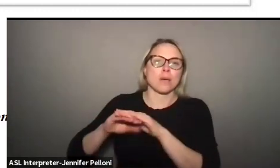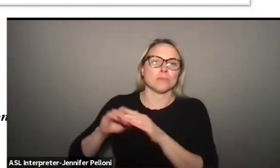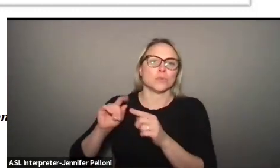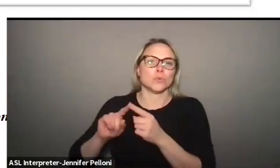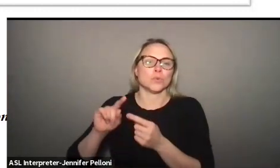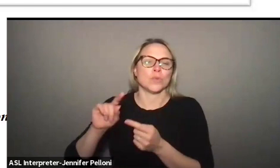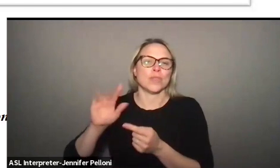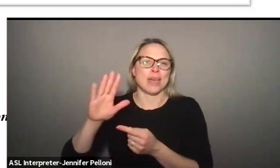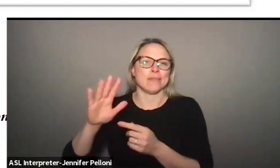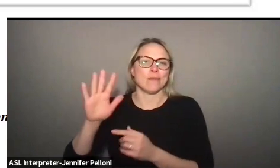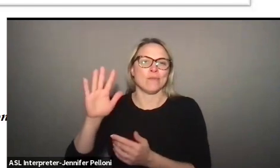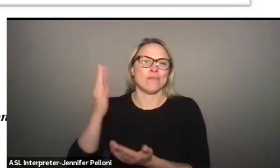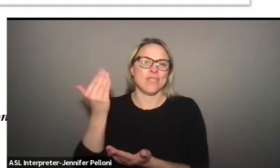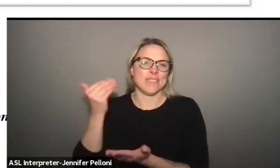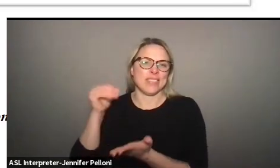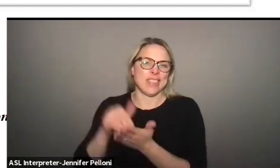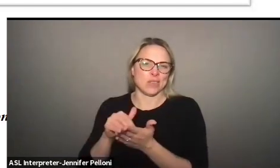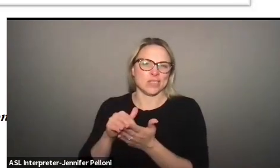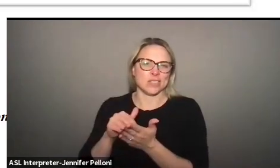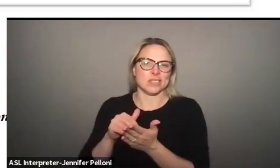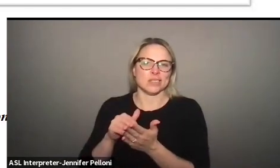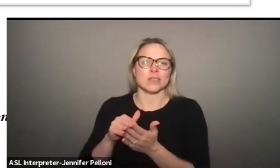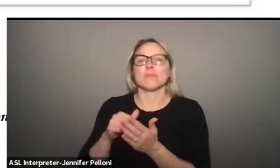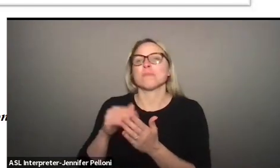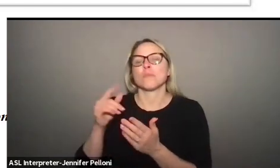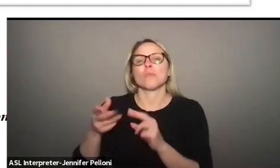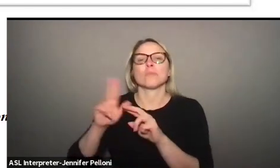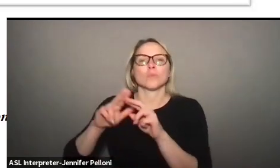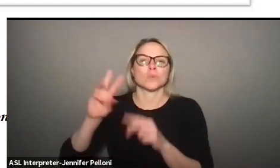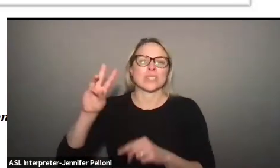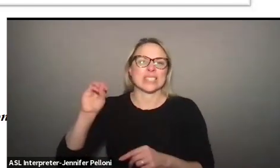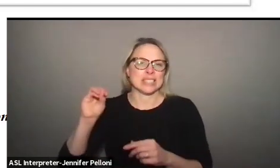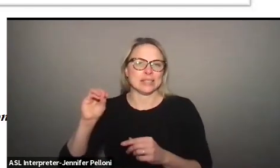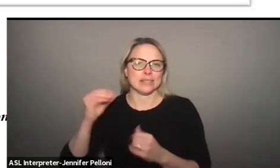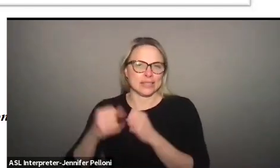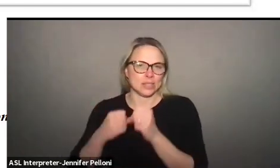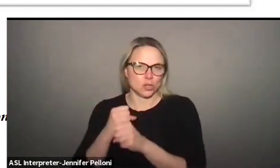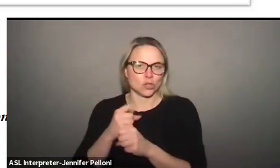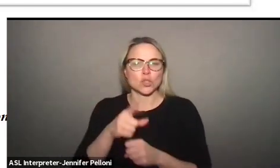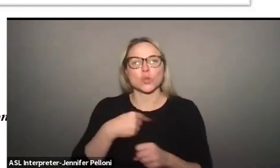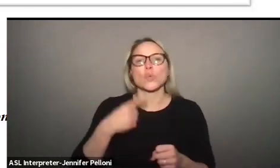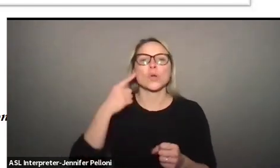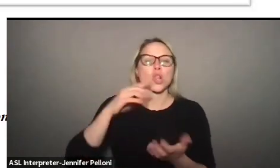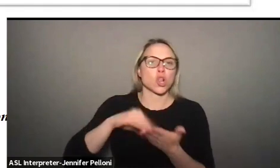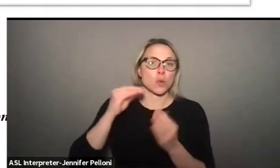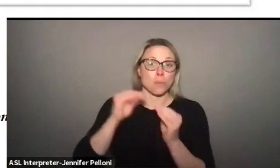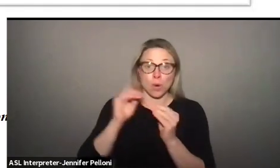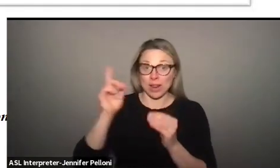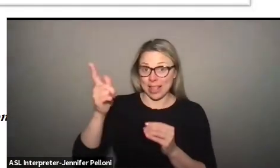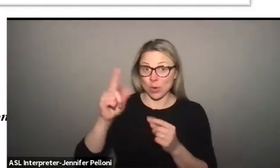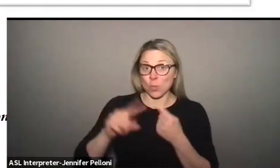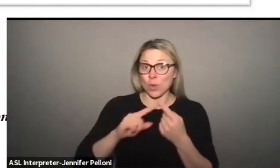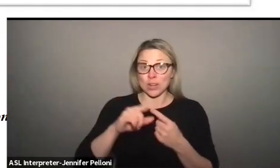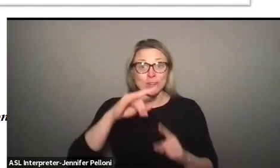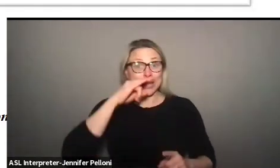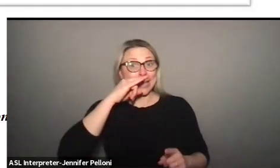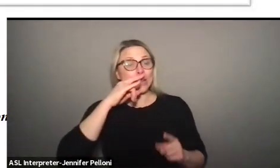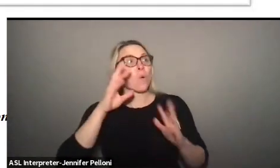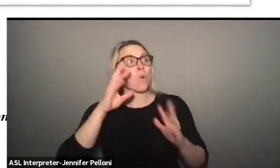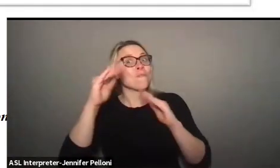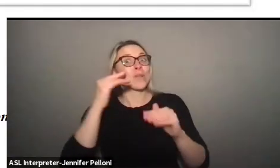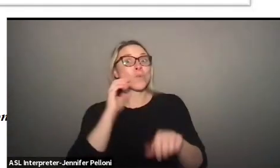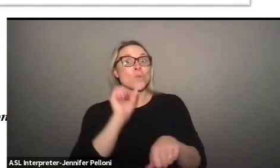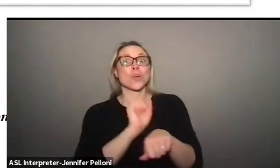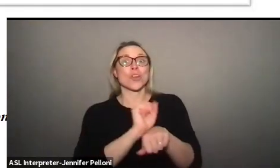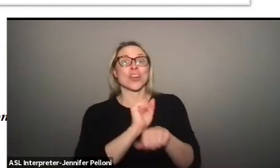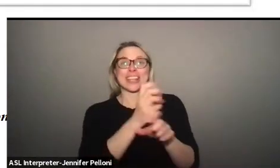maximum amount of $15,060 this year. Okay, so we can learn more about that in the future when your child is hopefully working